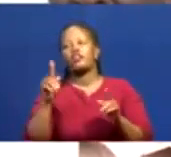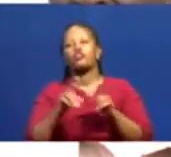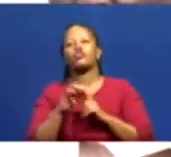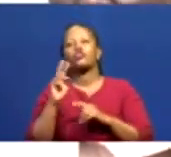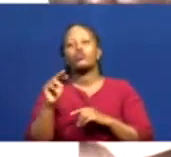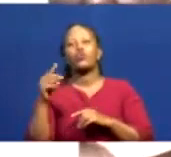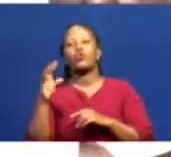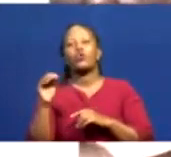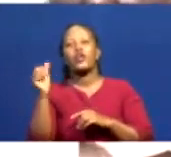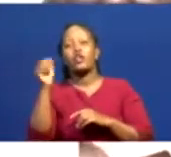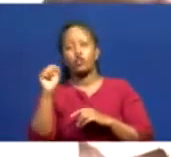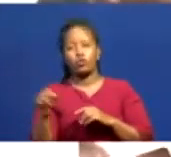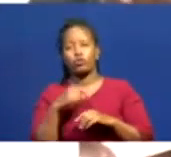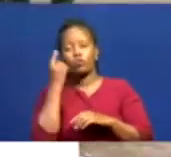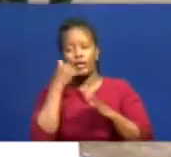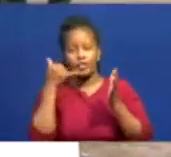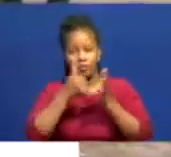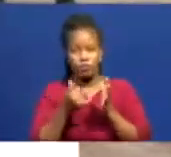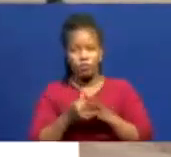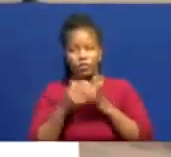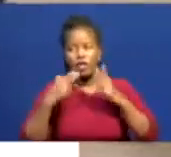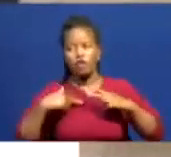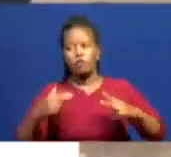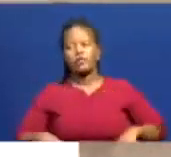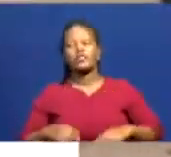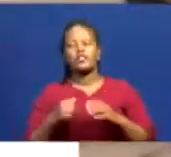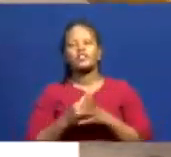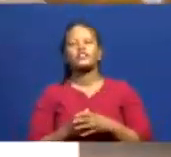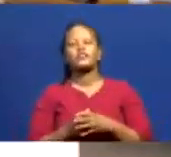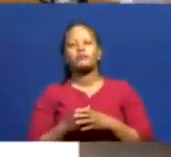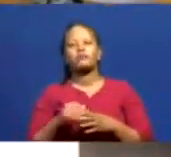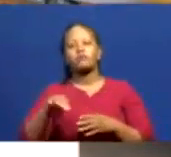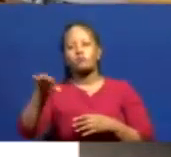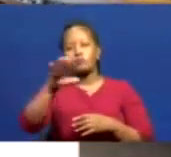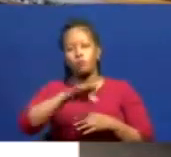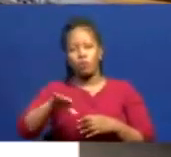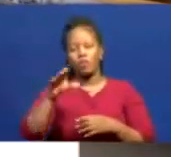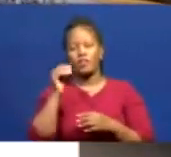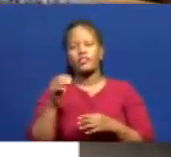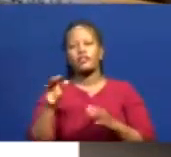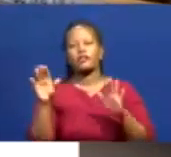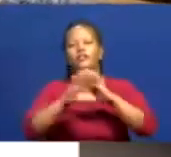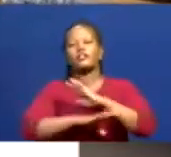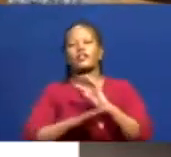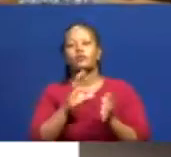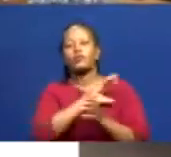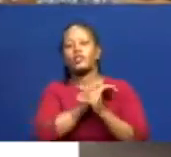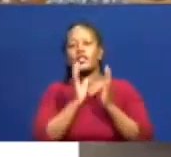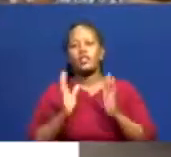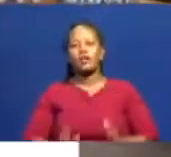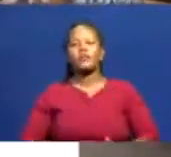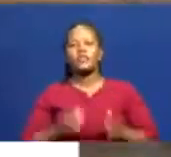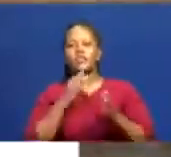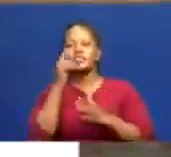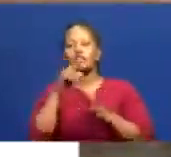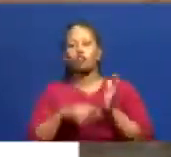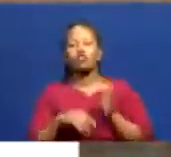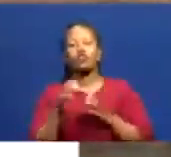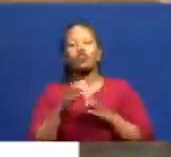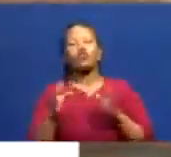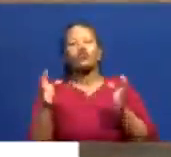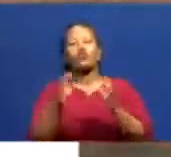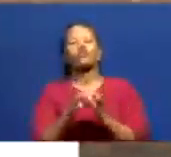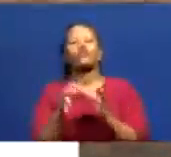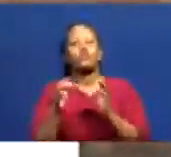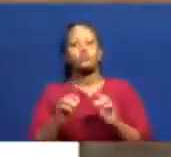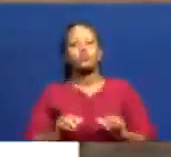in humanitarian issues. Bura East Deputy County Commissioner Thomas Bett said the sub-county steering group was in the process